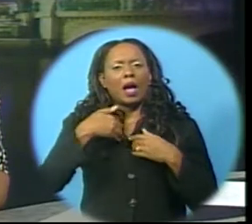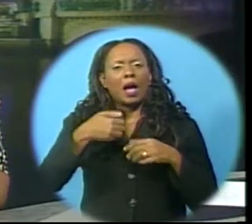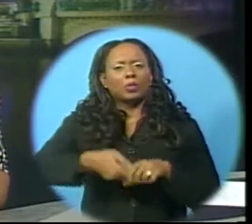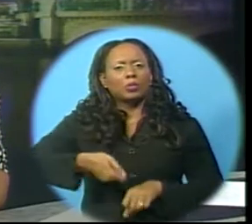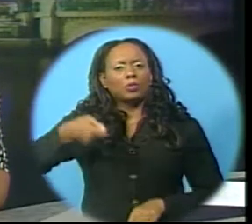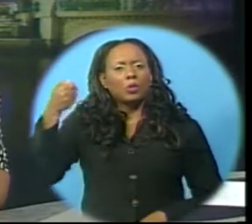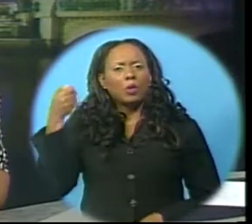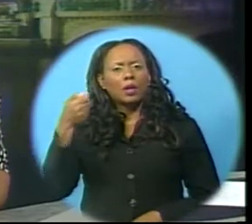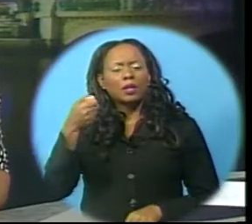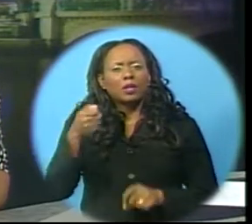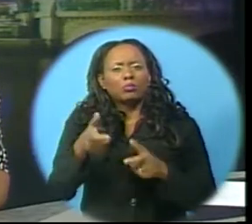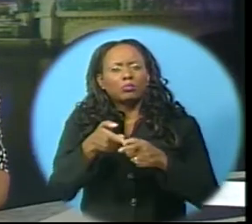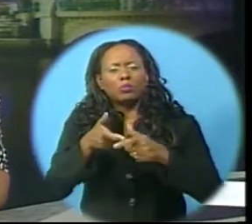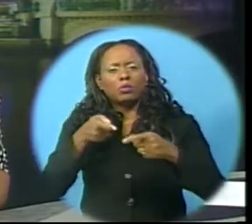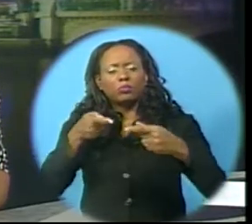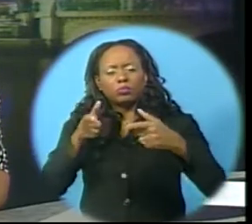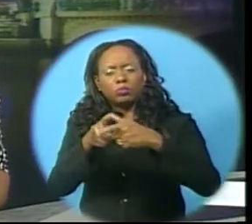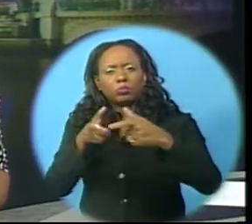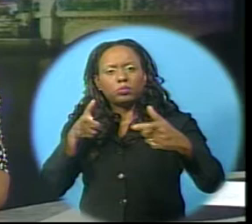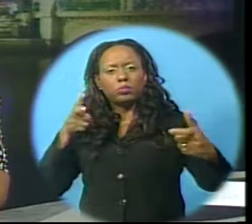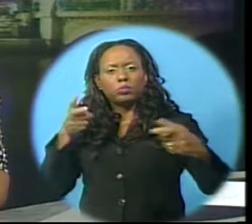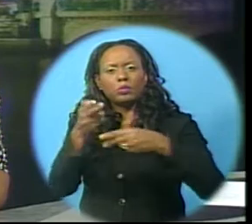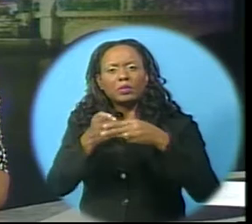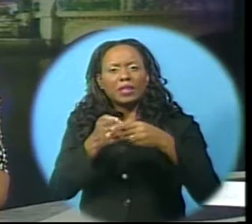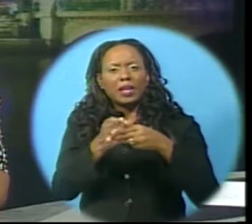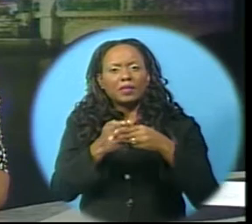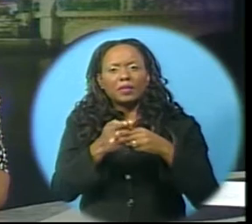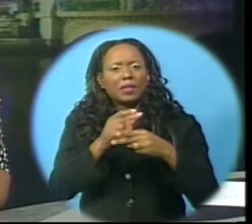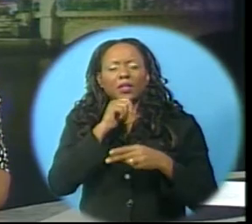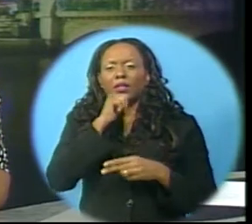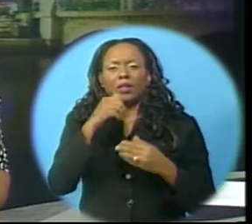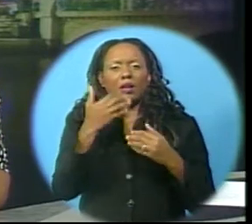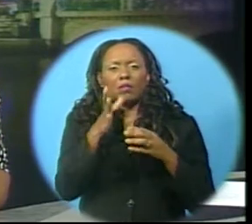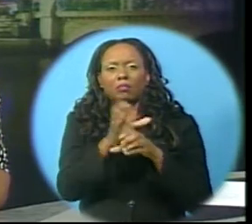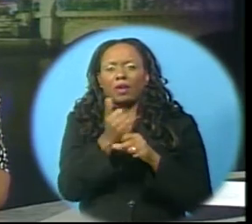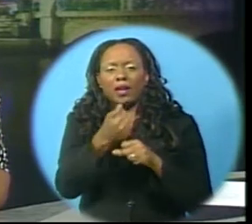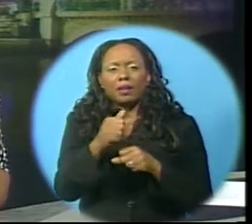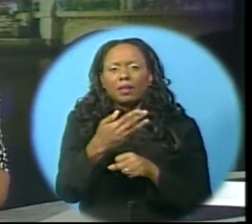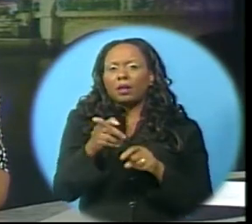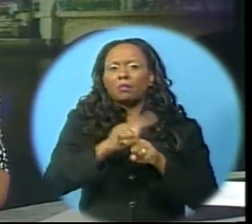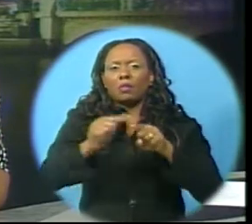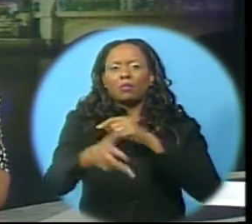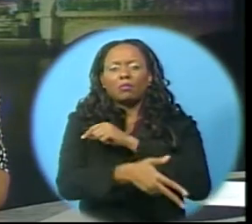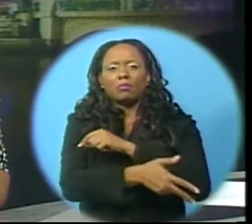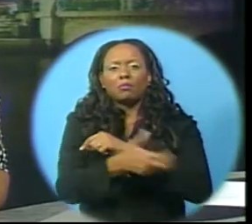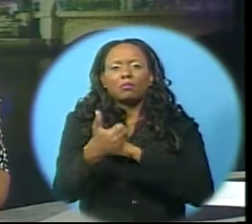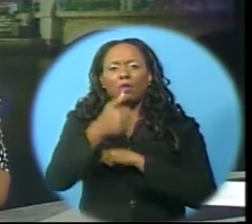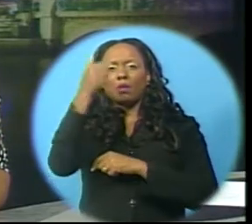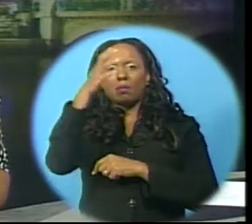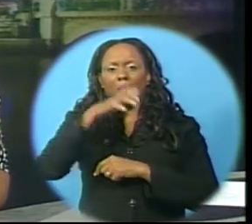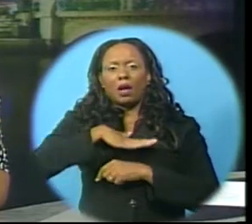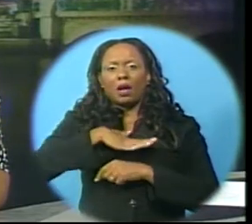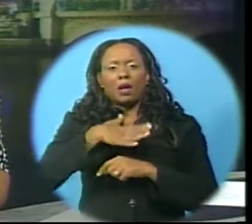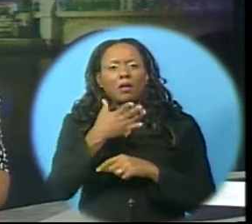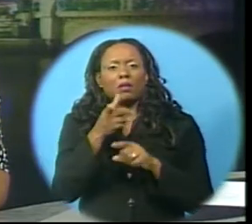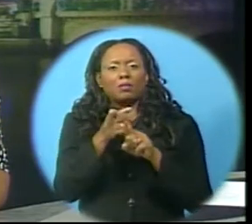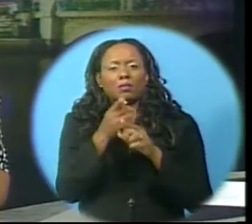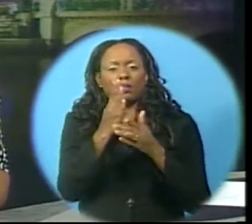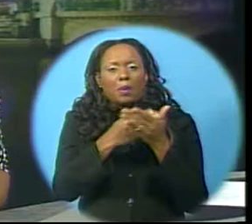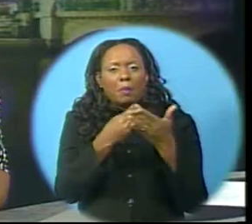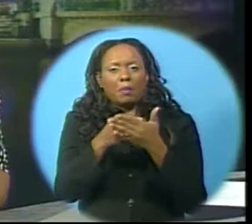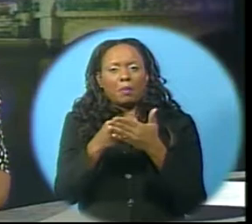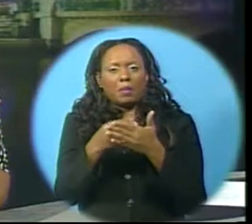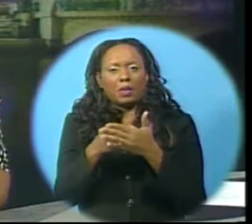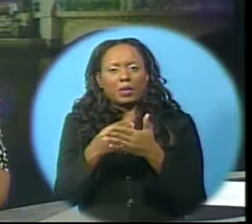attendant there. They didn't get anything from her, but robbed a male customer of an undisclosed sum of money and some of his possessions. The